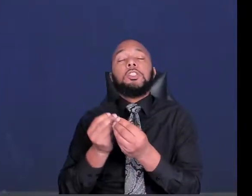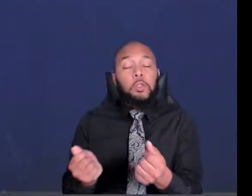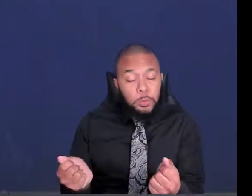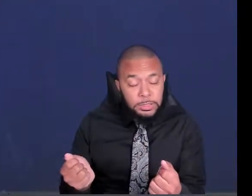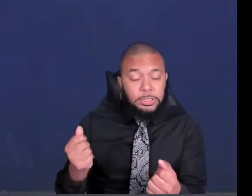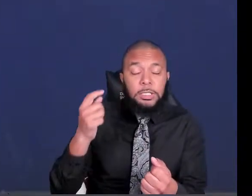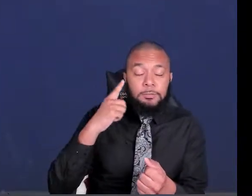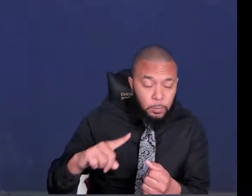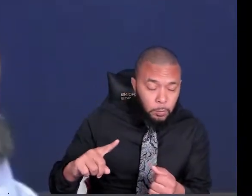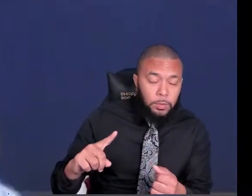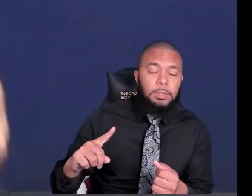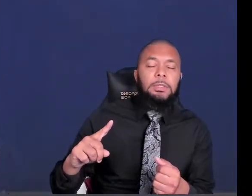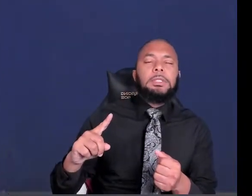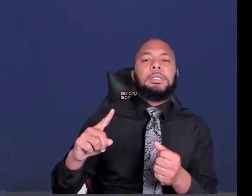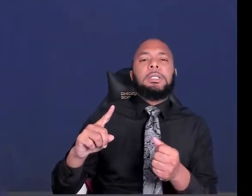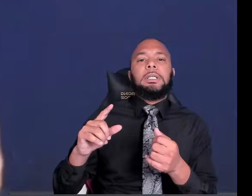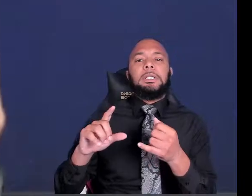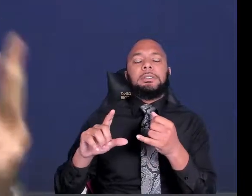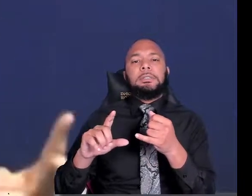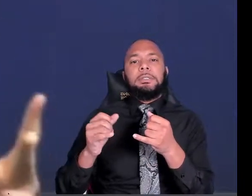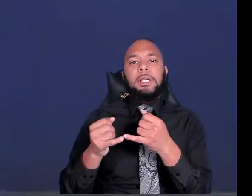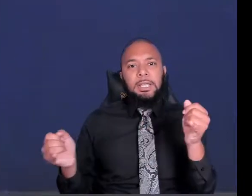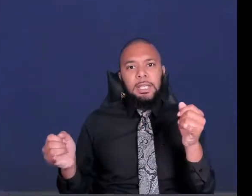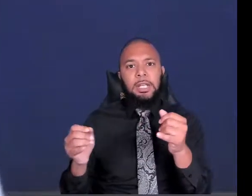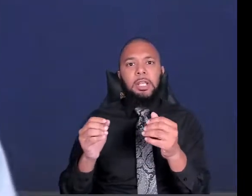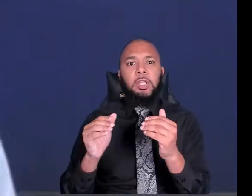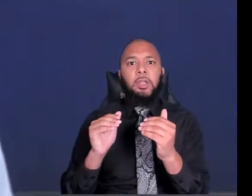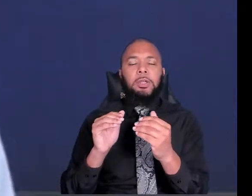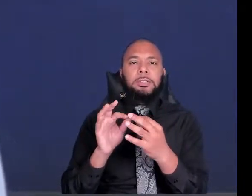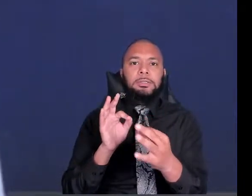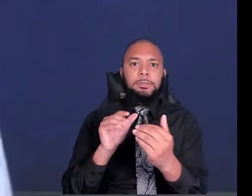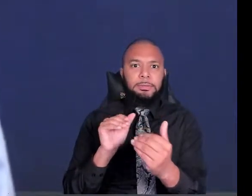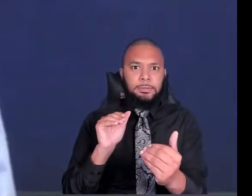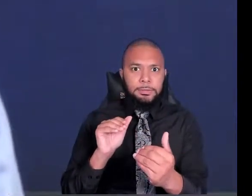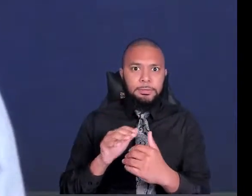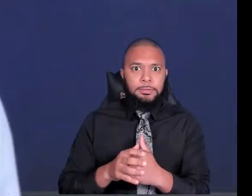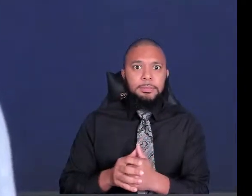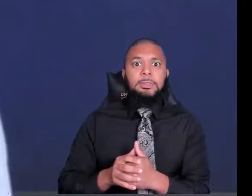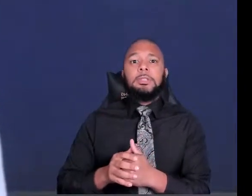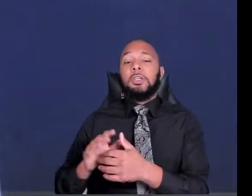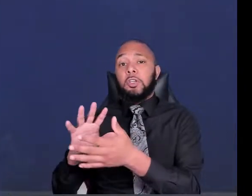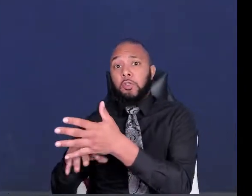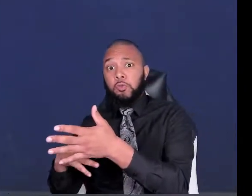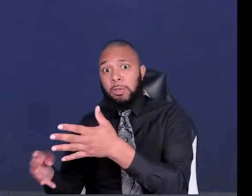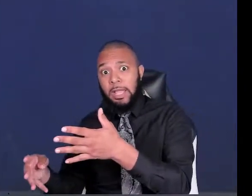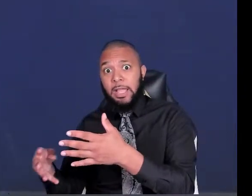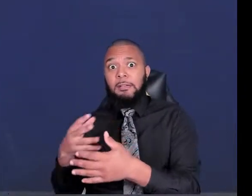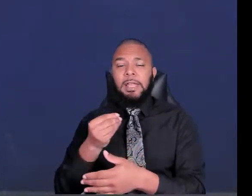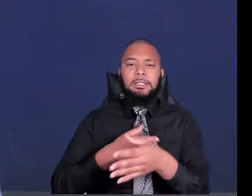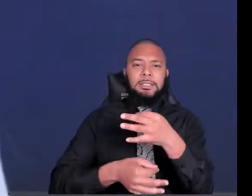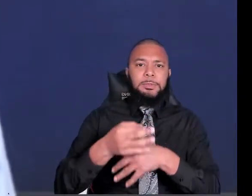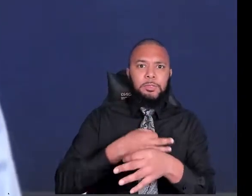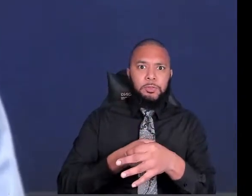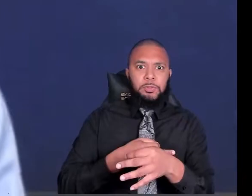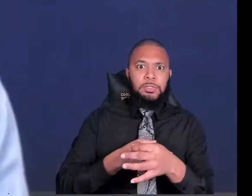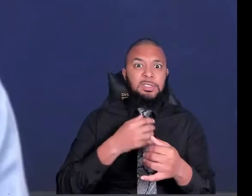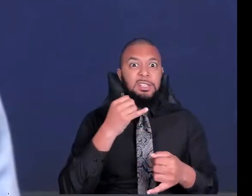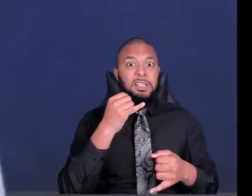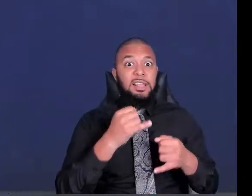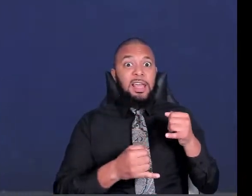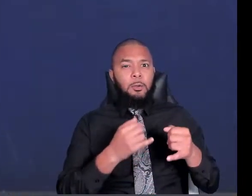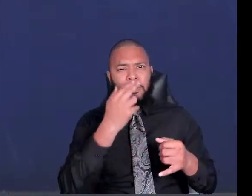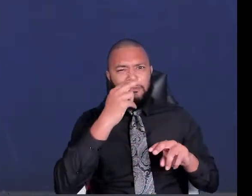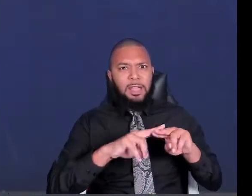linear equations. Substitution and graphing. This last way is really fun because it's called